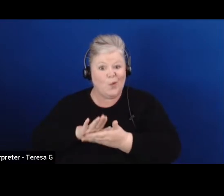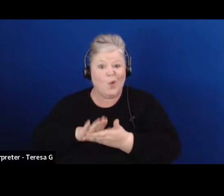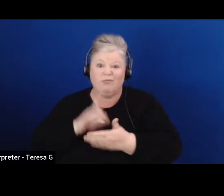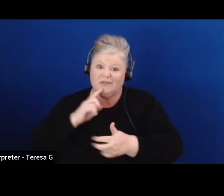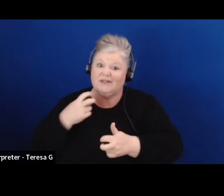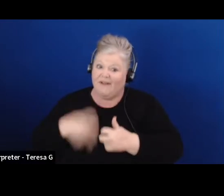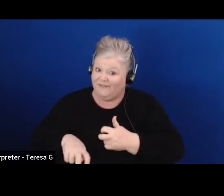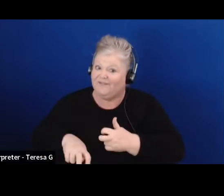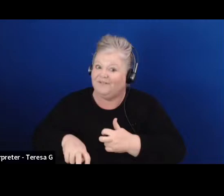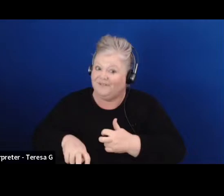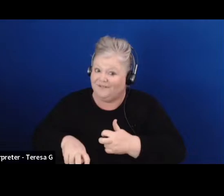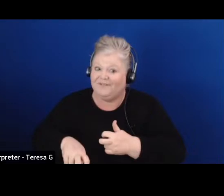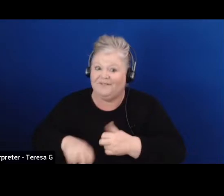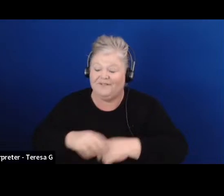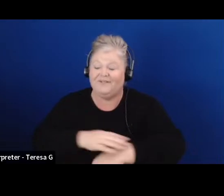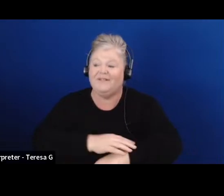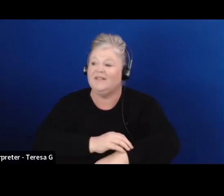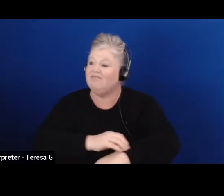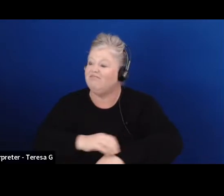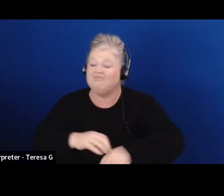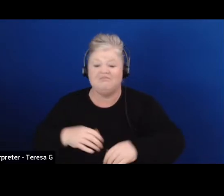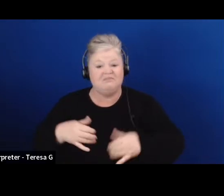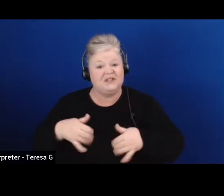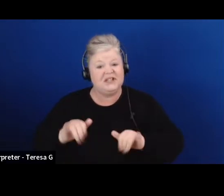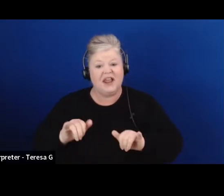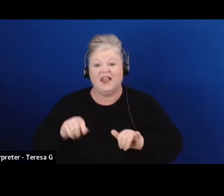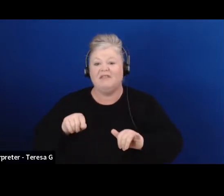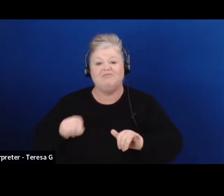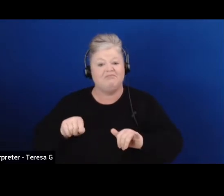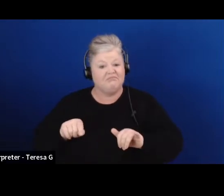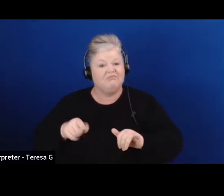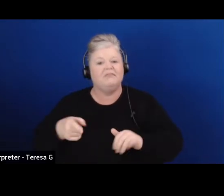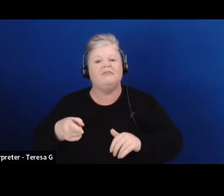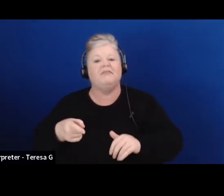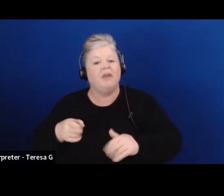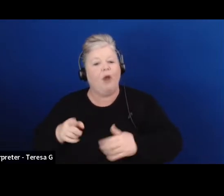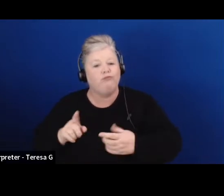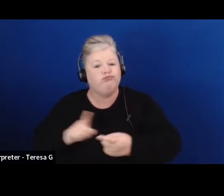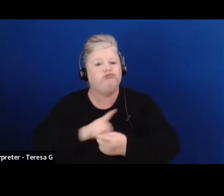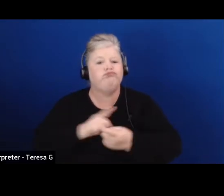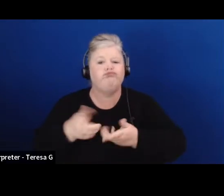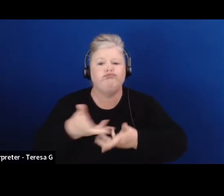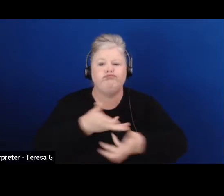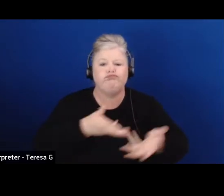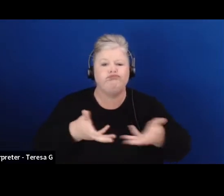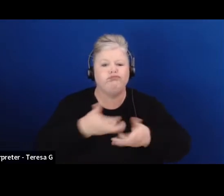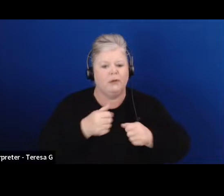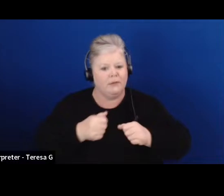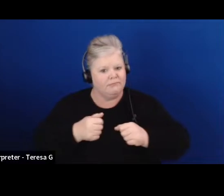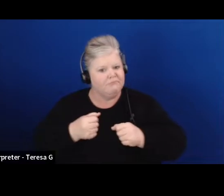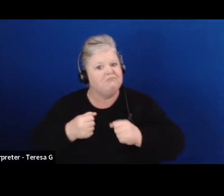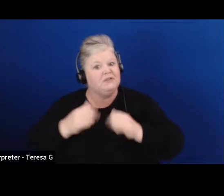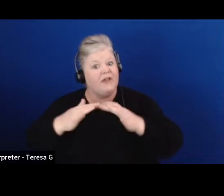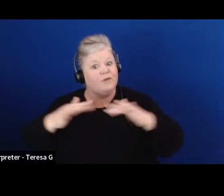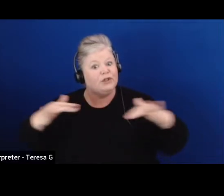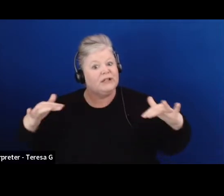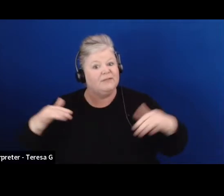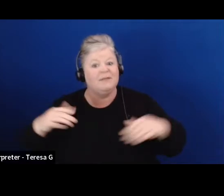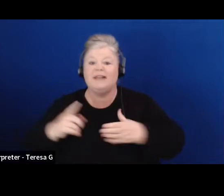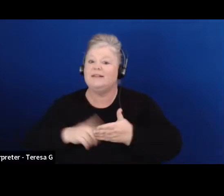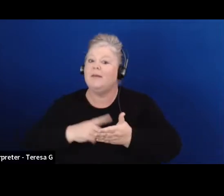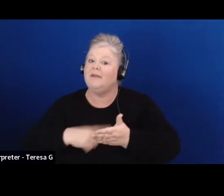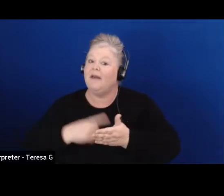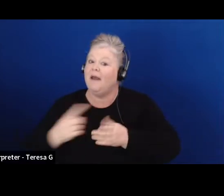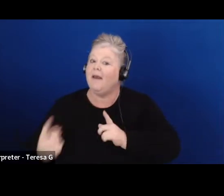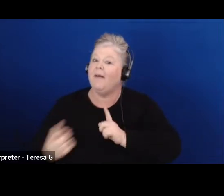time, but they too are dealing with diversity and sometimes come to grandma to talk a